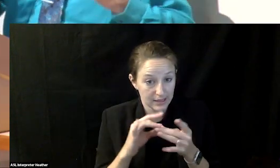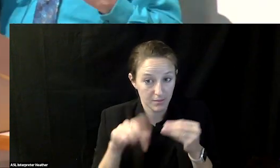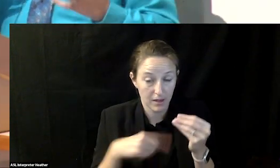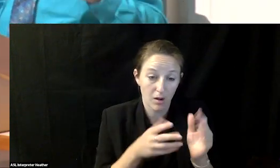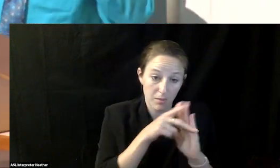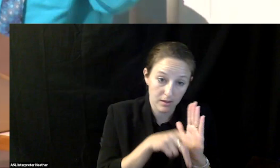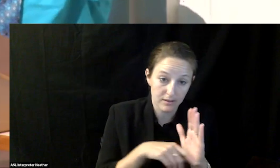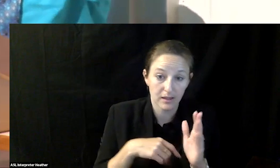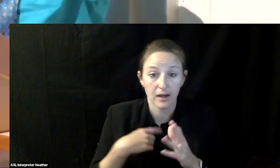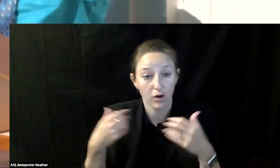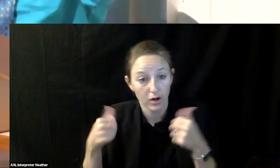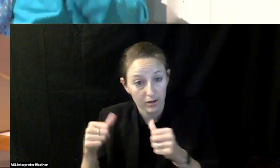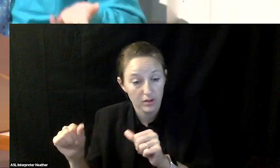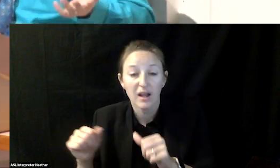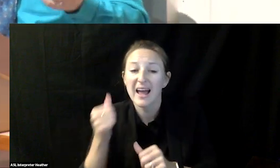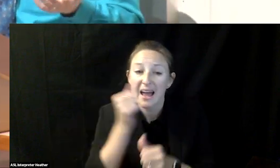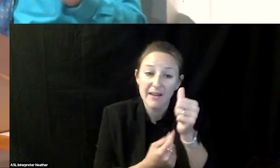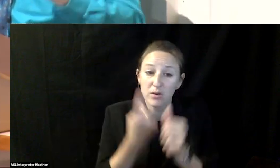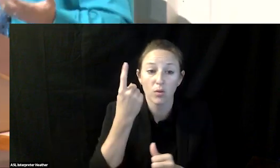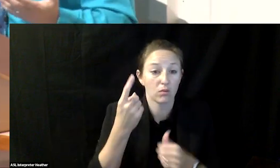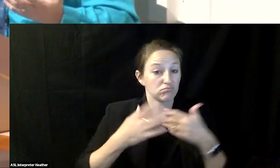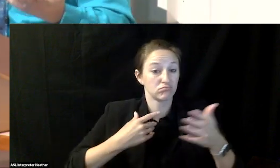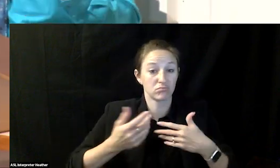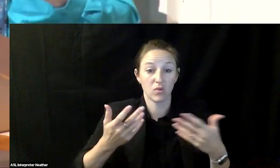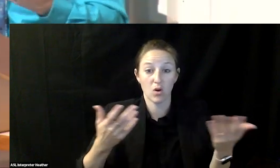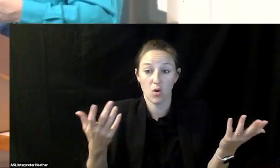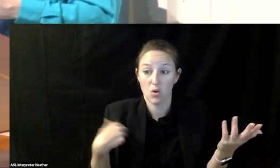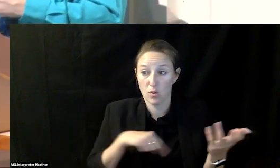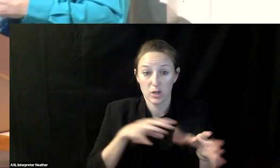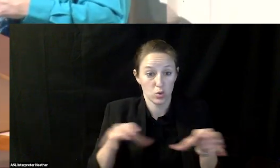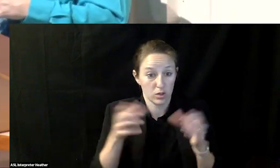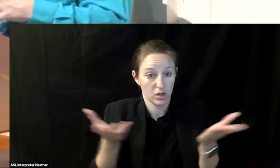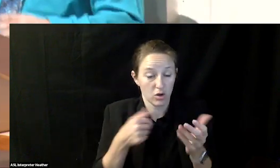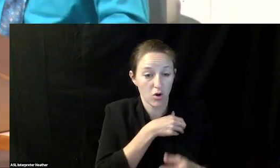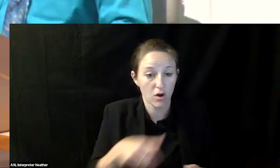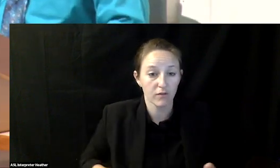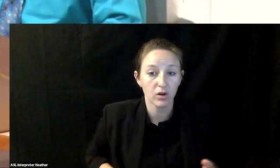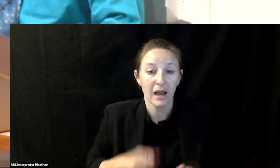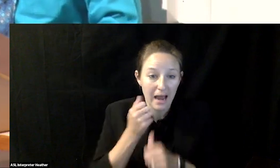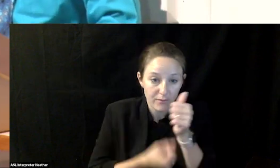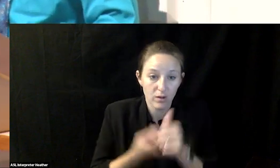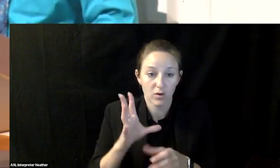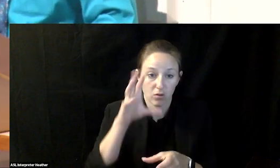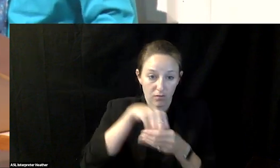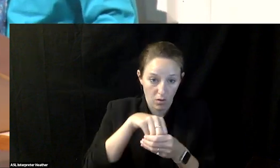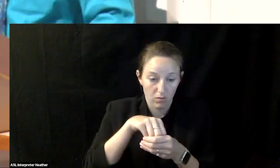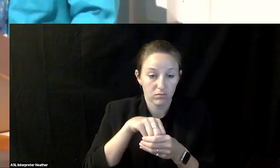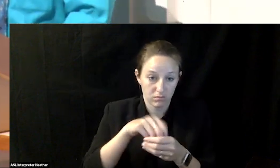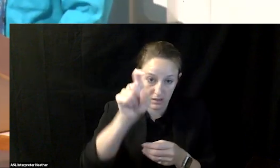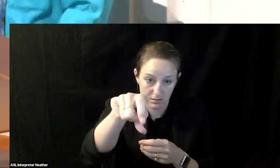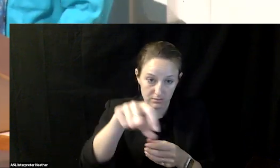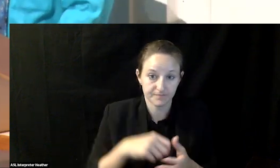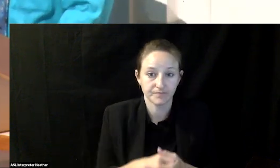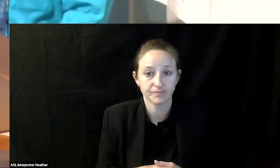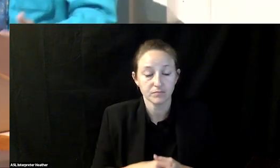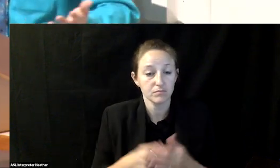matter what we do at Harvard, has a role to play in making our digital presence more accessible. Whether you